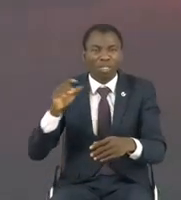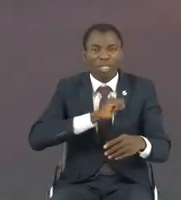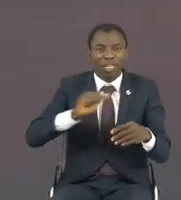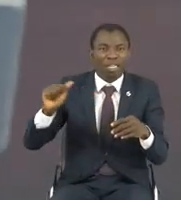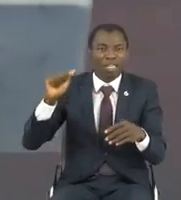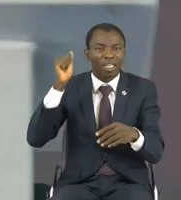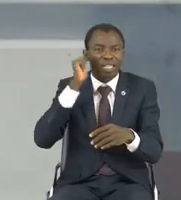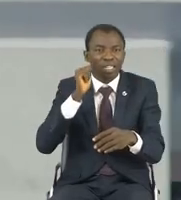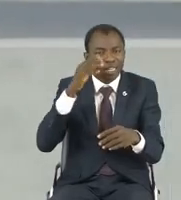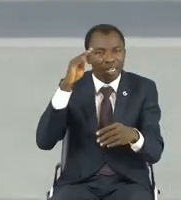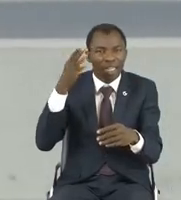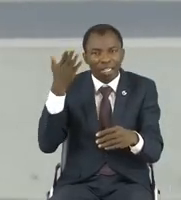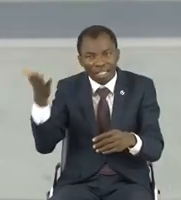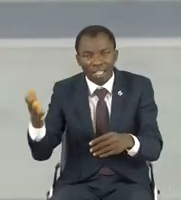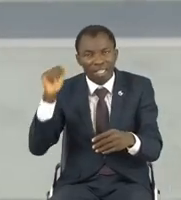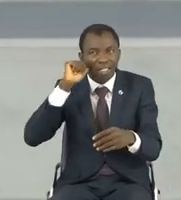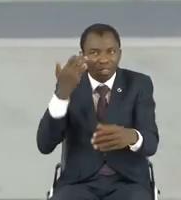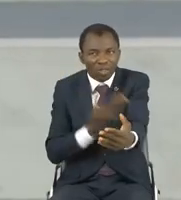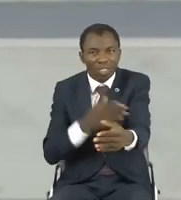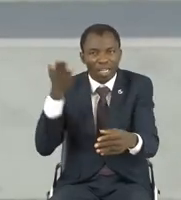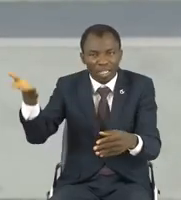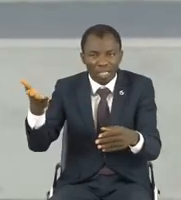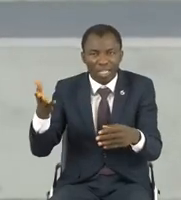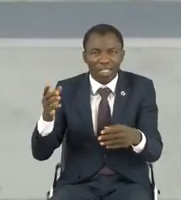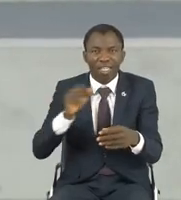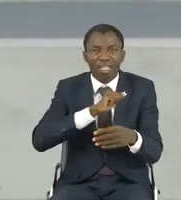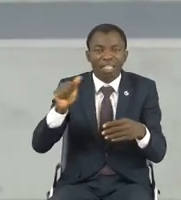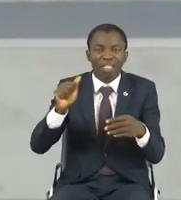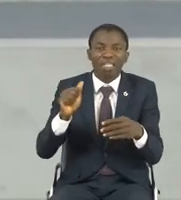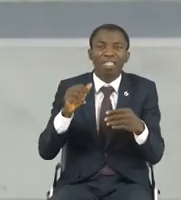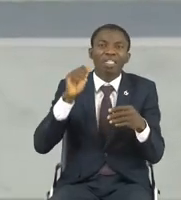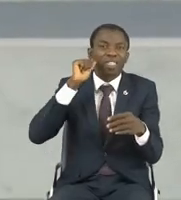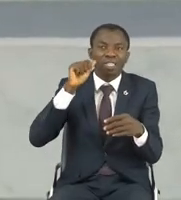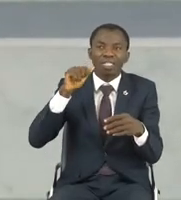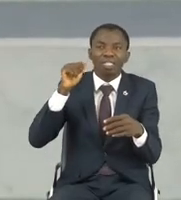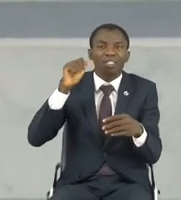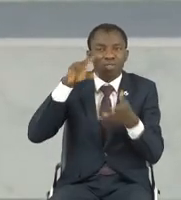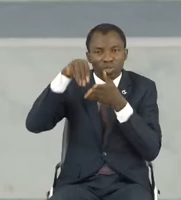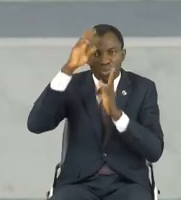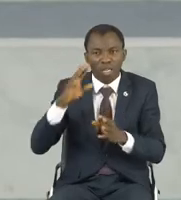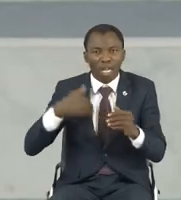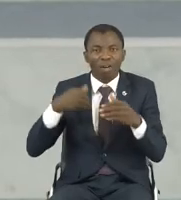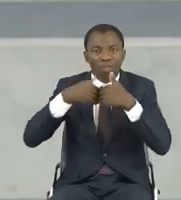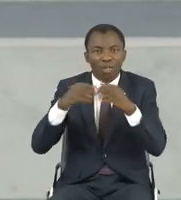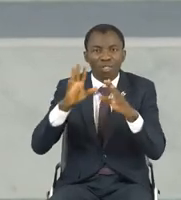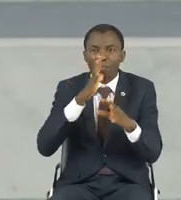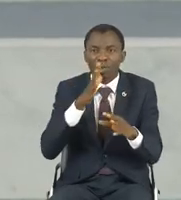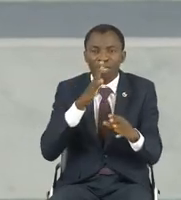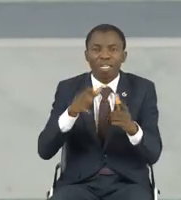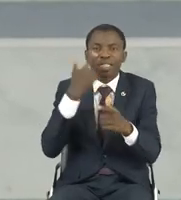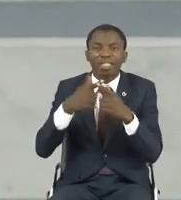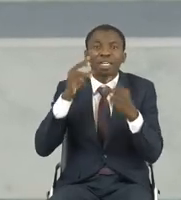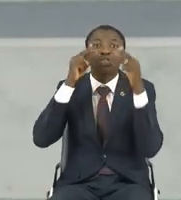there, a teenager, had lost the mother. And then she looked at that